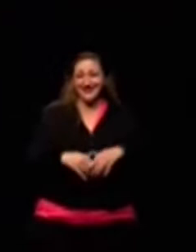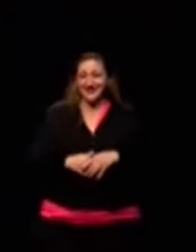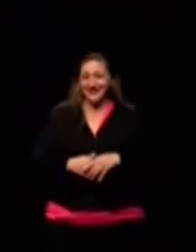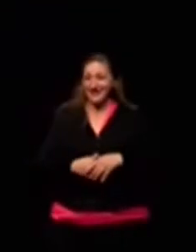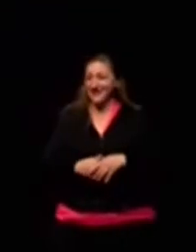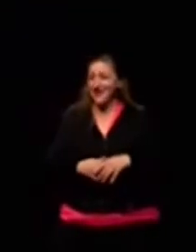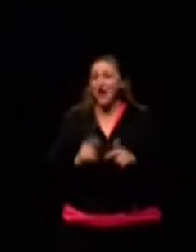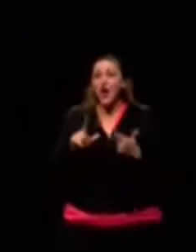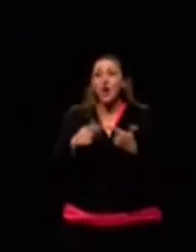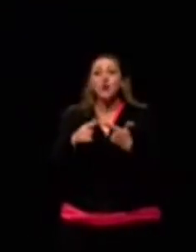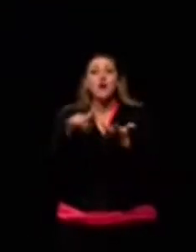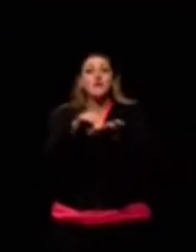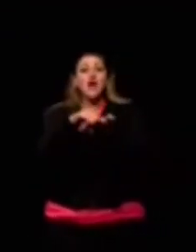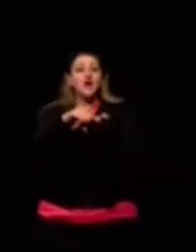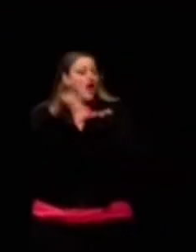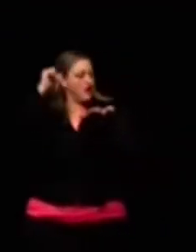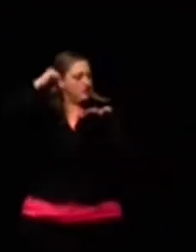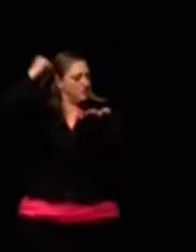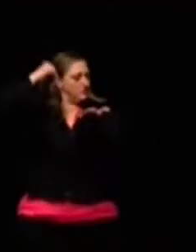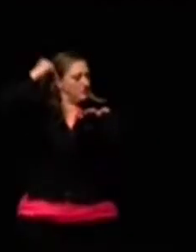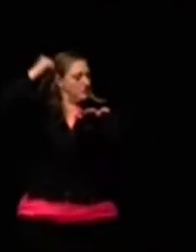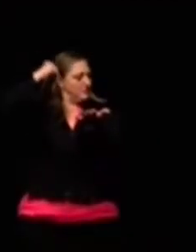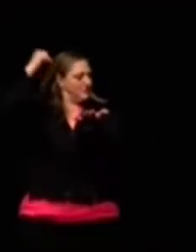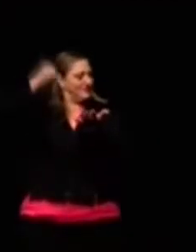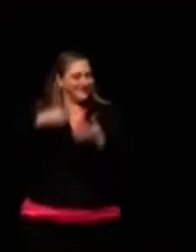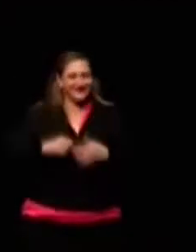And what about Manhattan?